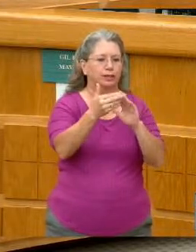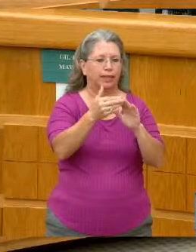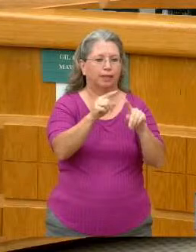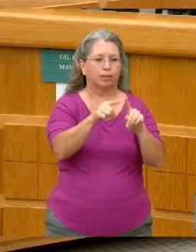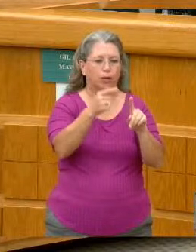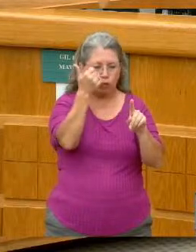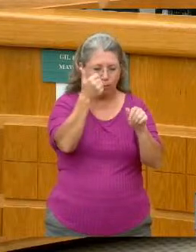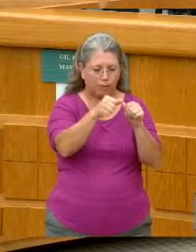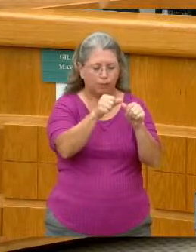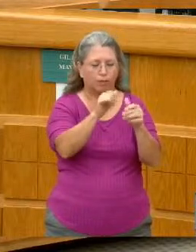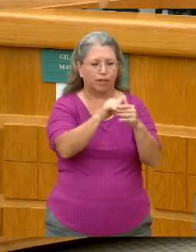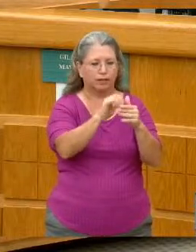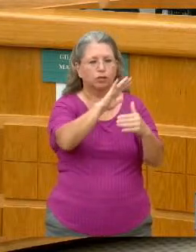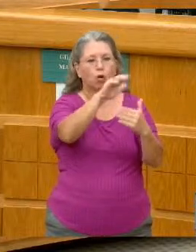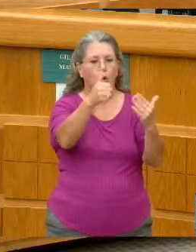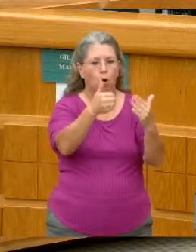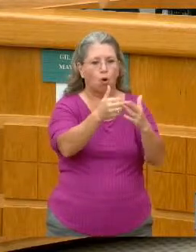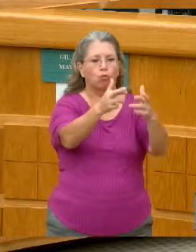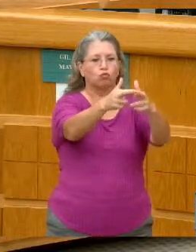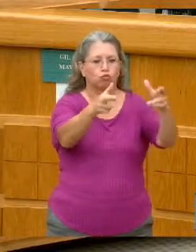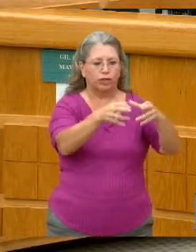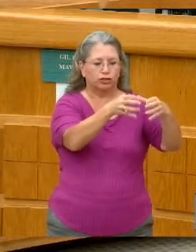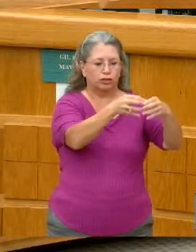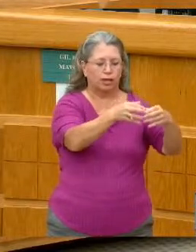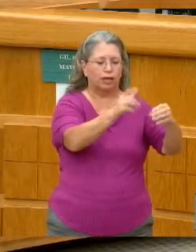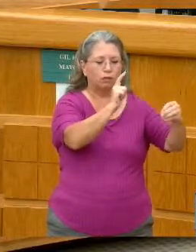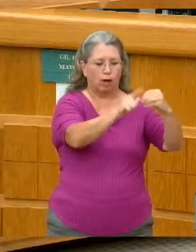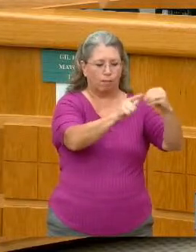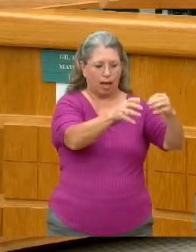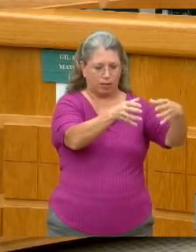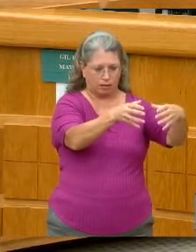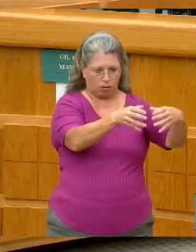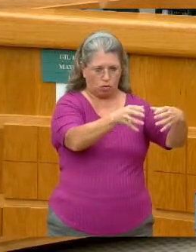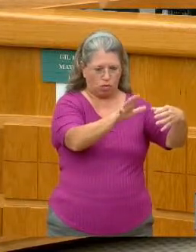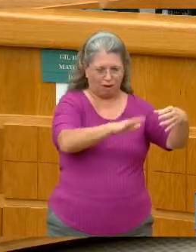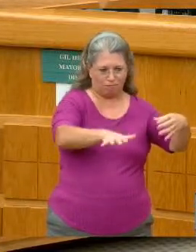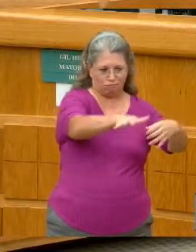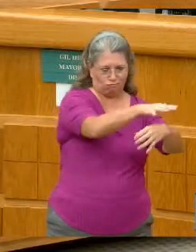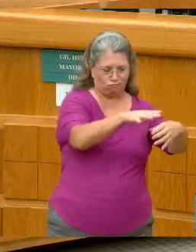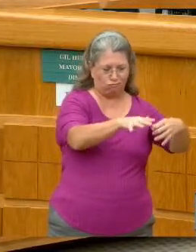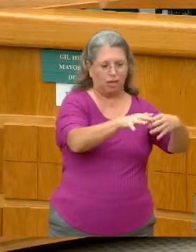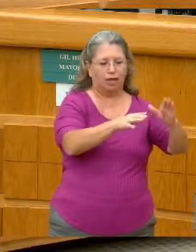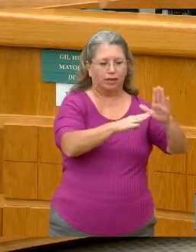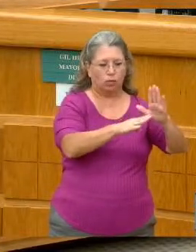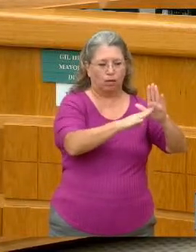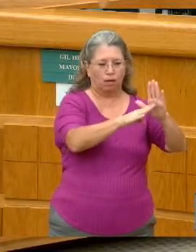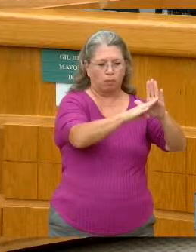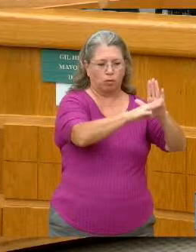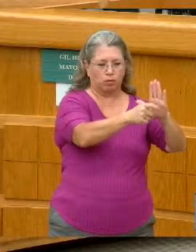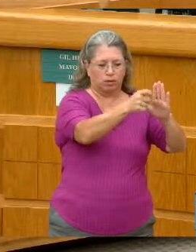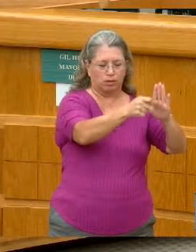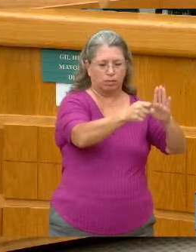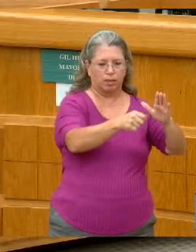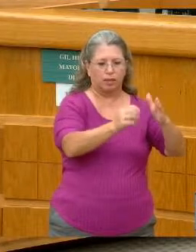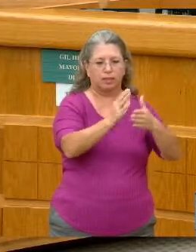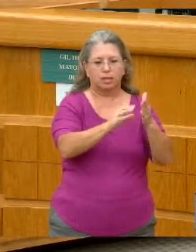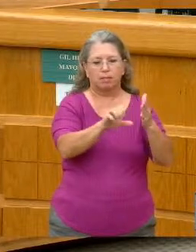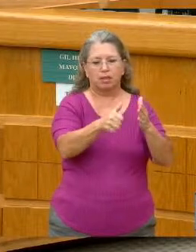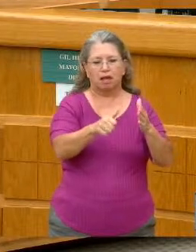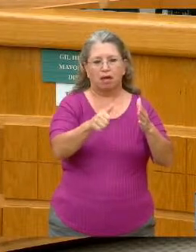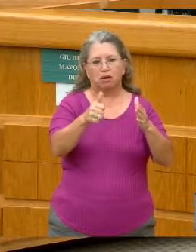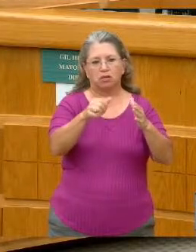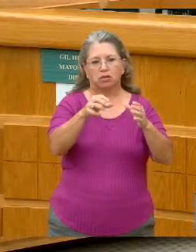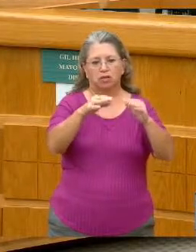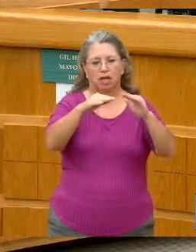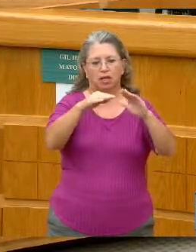whole public health region. So El Paso is trending upwards a little bit. Some of these other ones are kind of holding even, and then